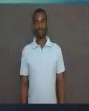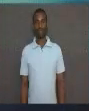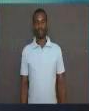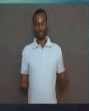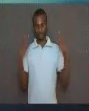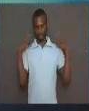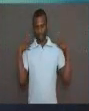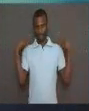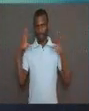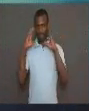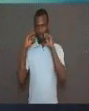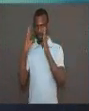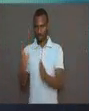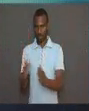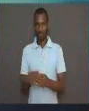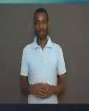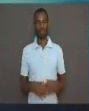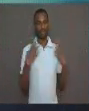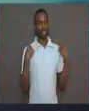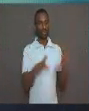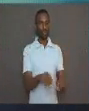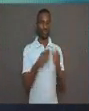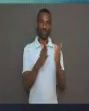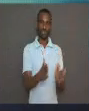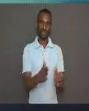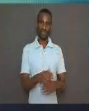Hello, teacher. Hello, students.